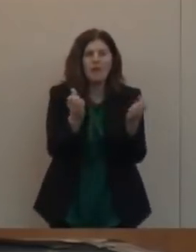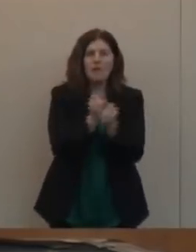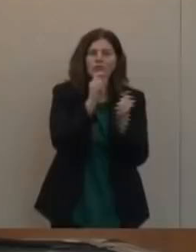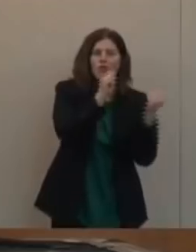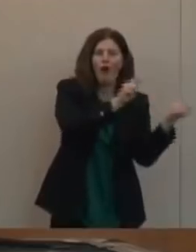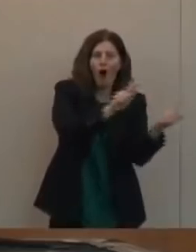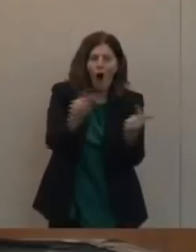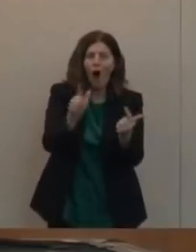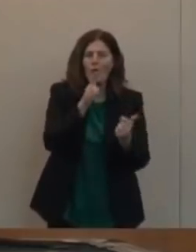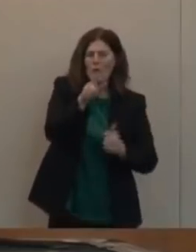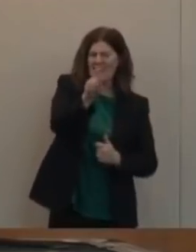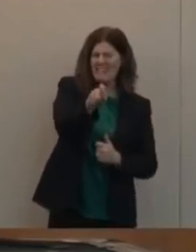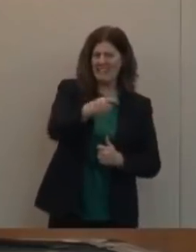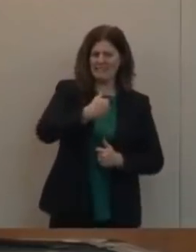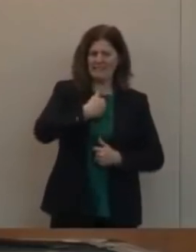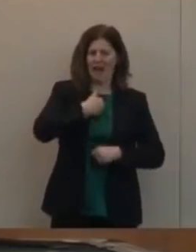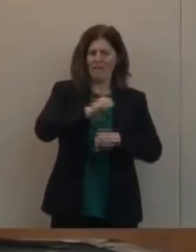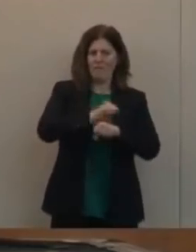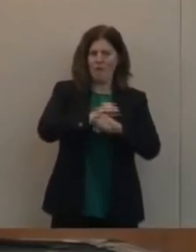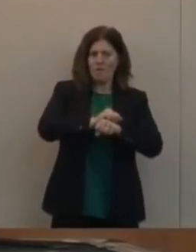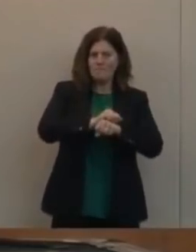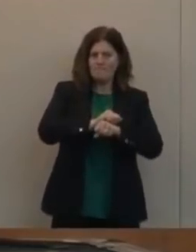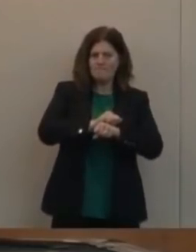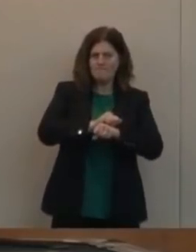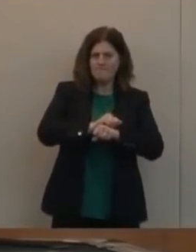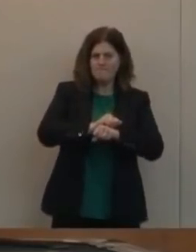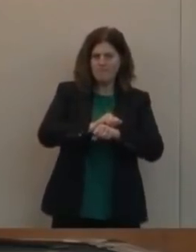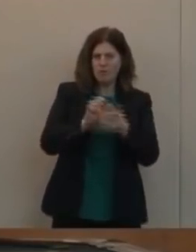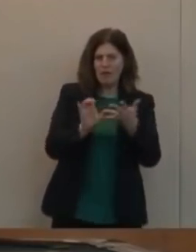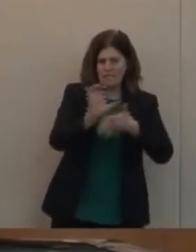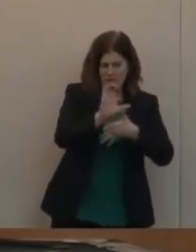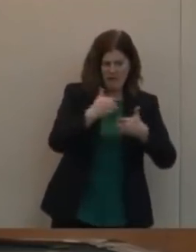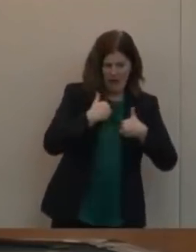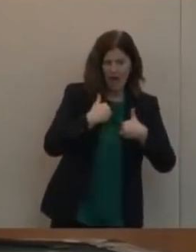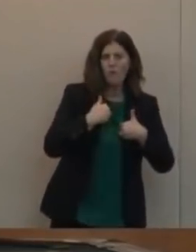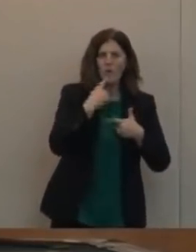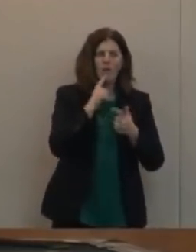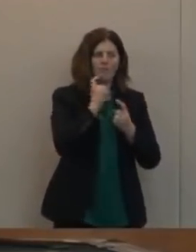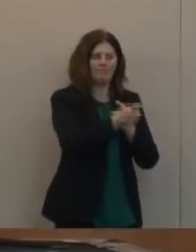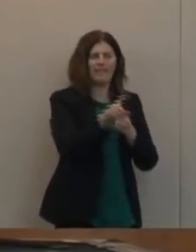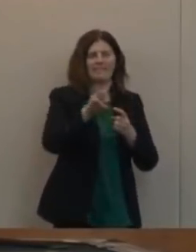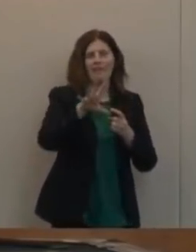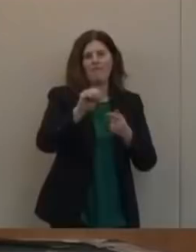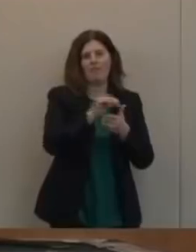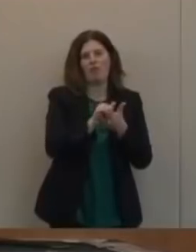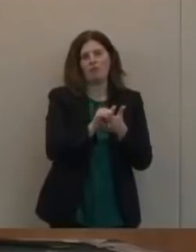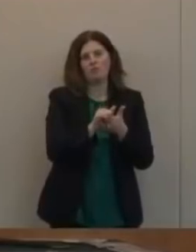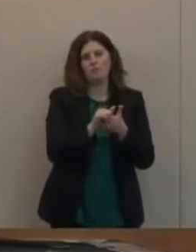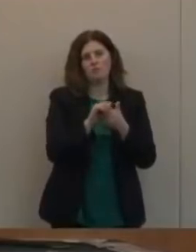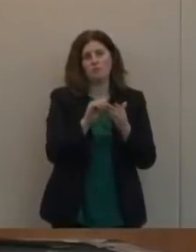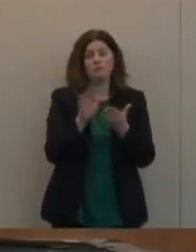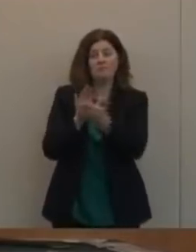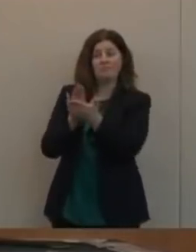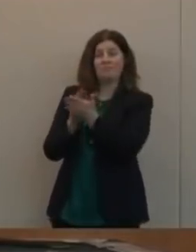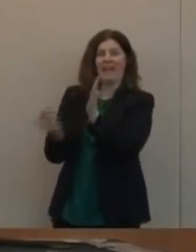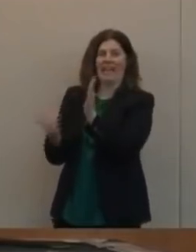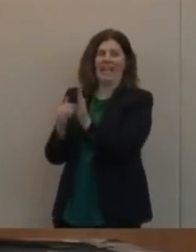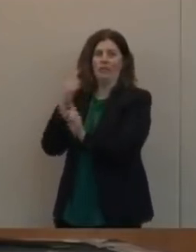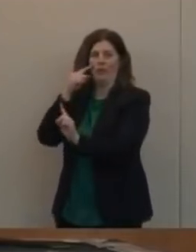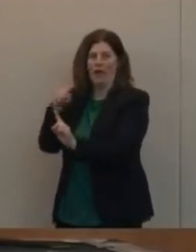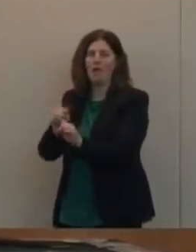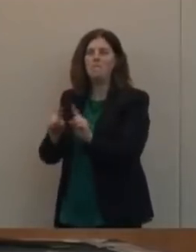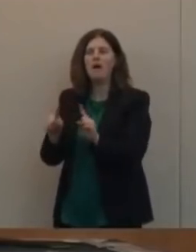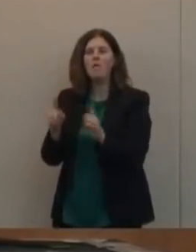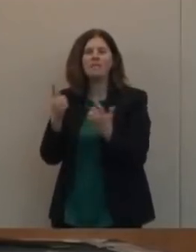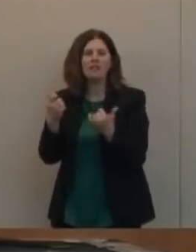that meets that self-employed criteria gets that $750 benefit. Shout out again, but